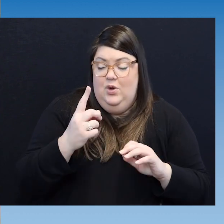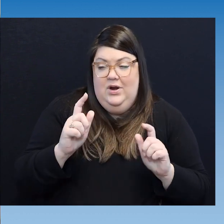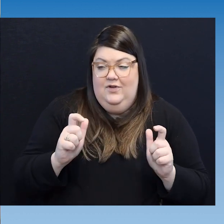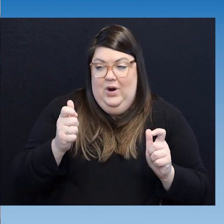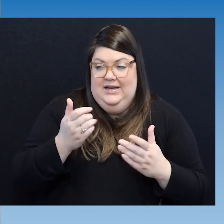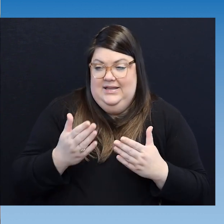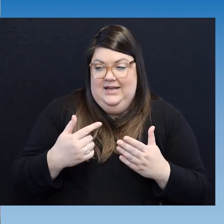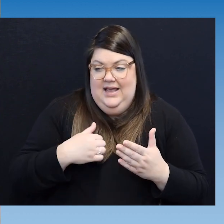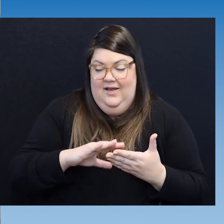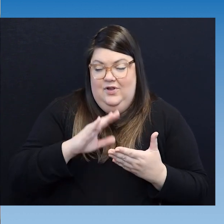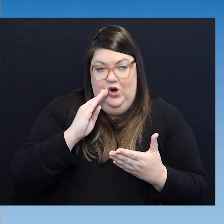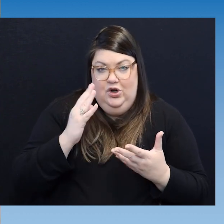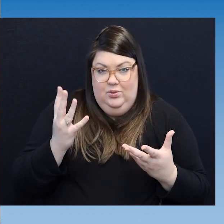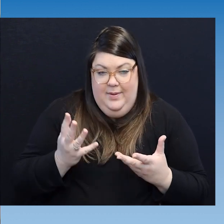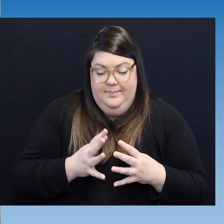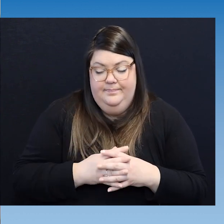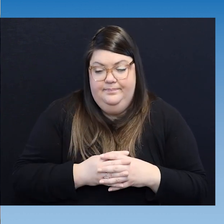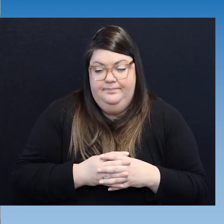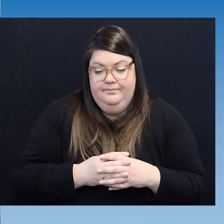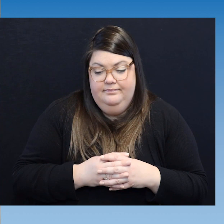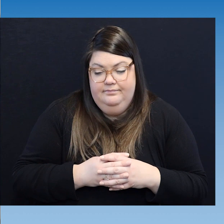I learned, which is that